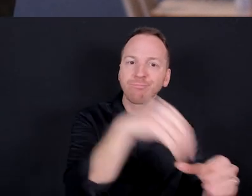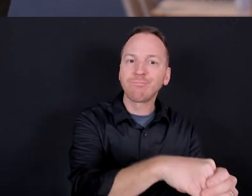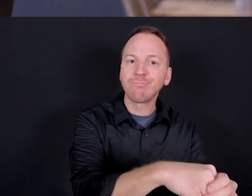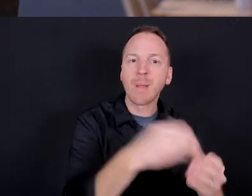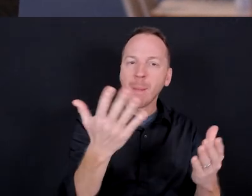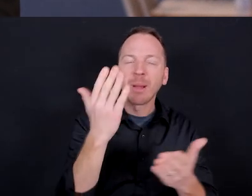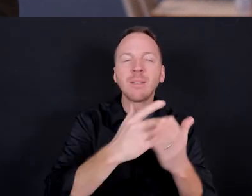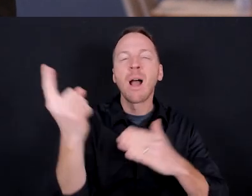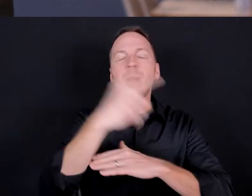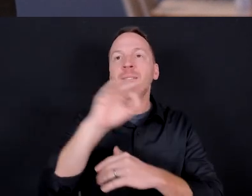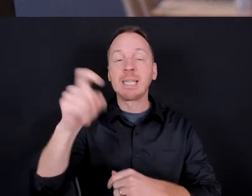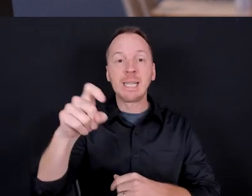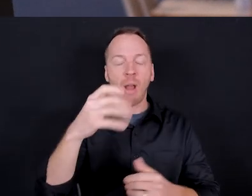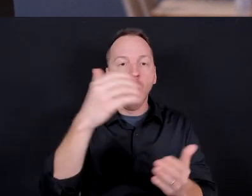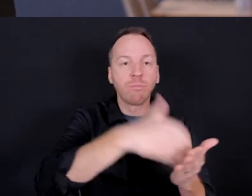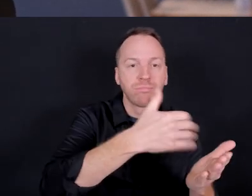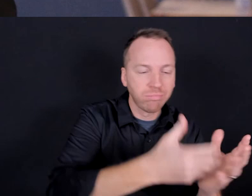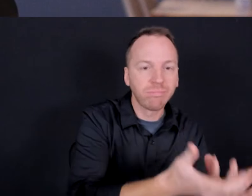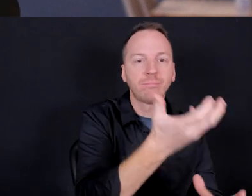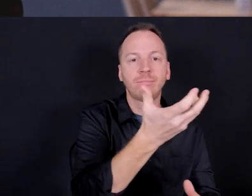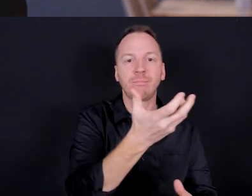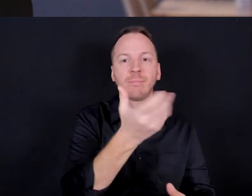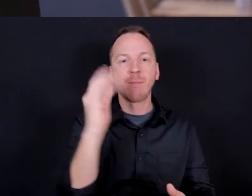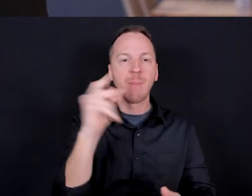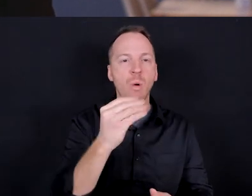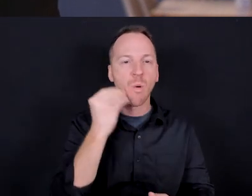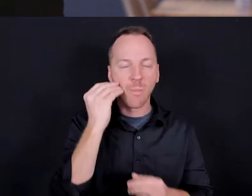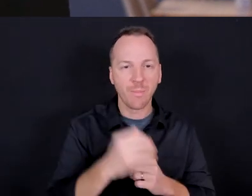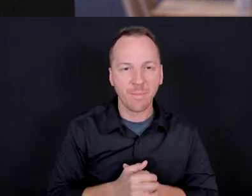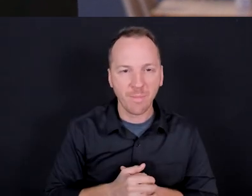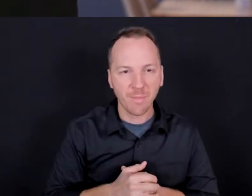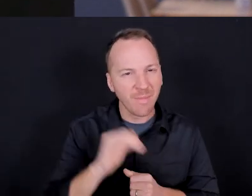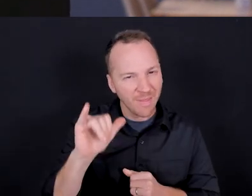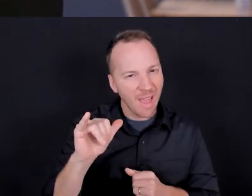to dig it up and reclaim it when he was able to come back home.